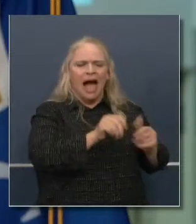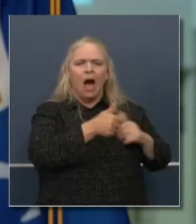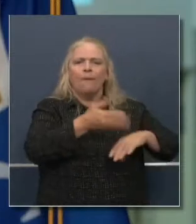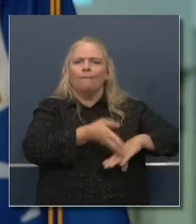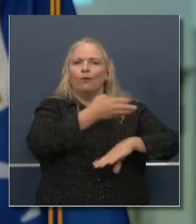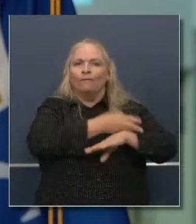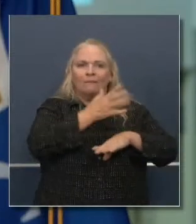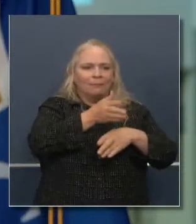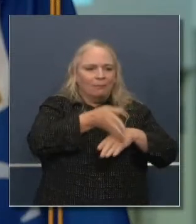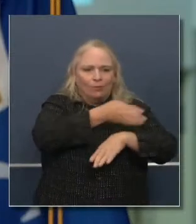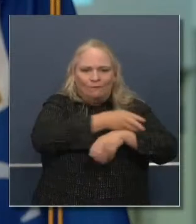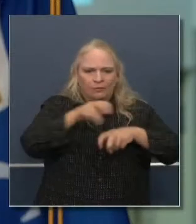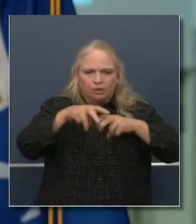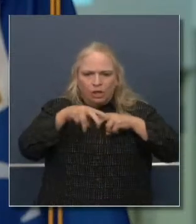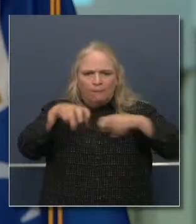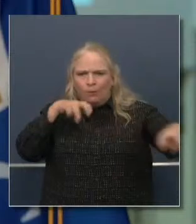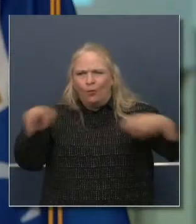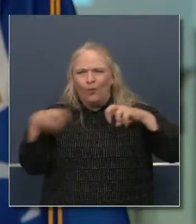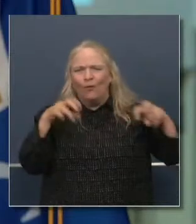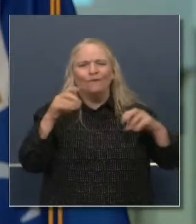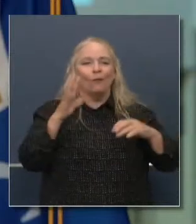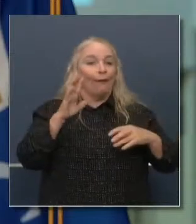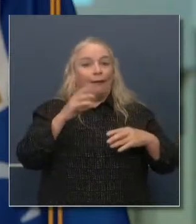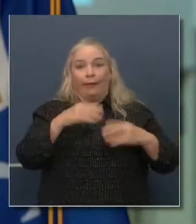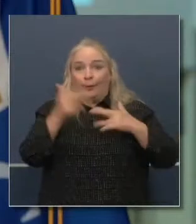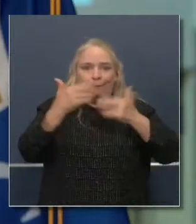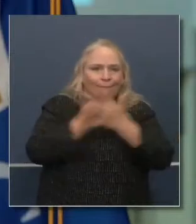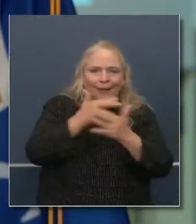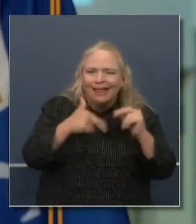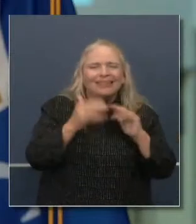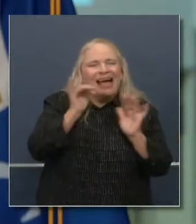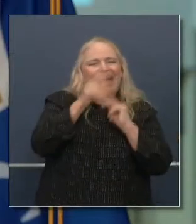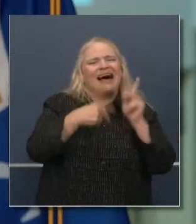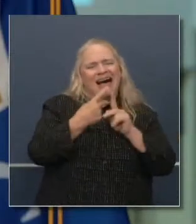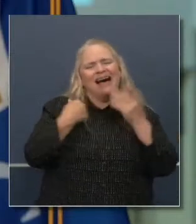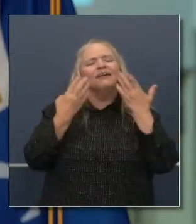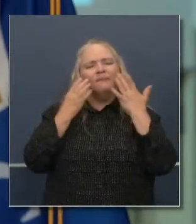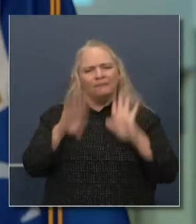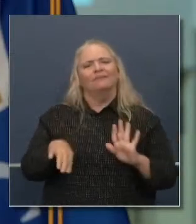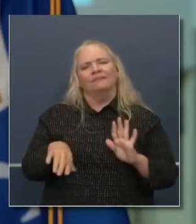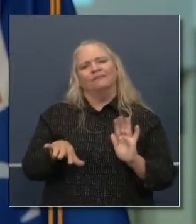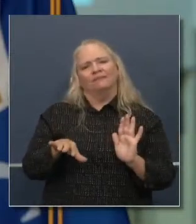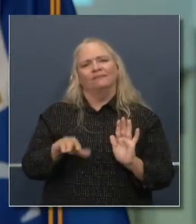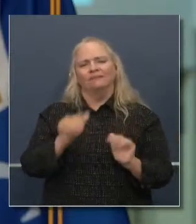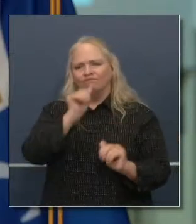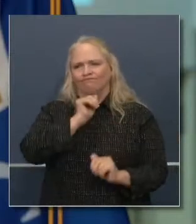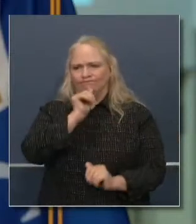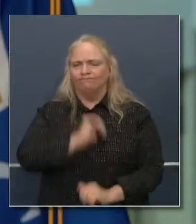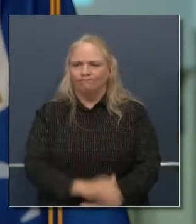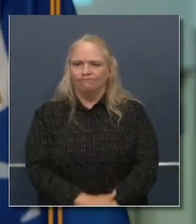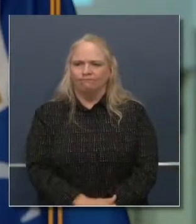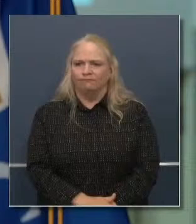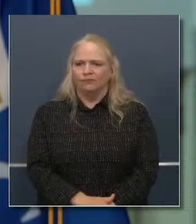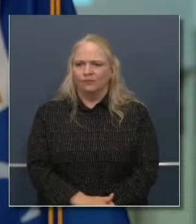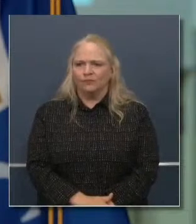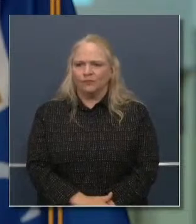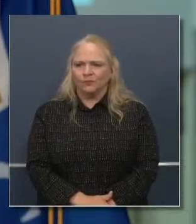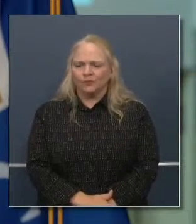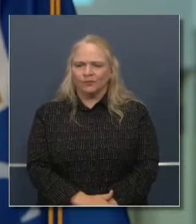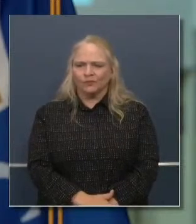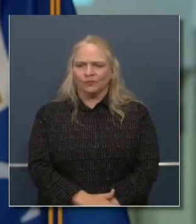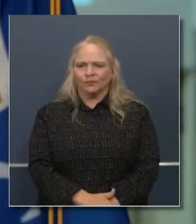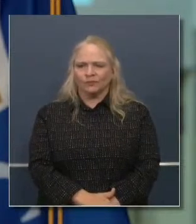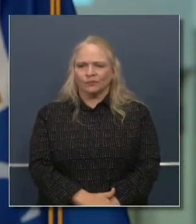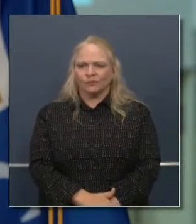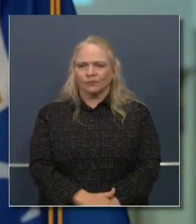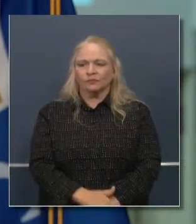community spread, and that background spread of the virus has to be contextualized as well. So you're correct